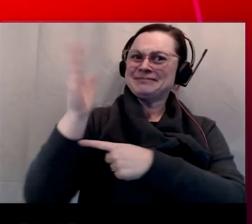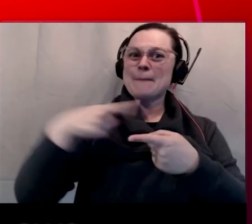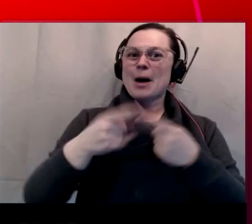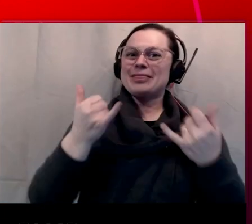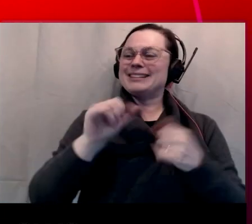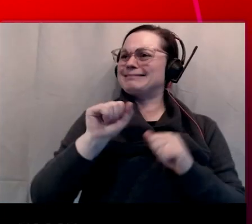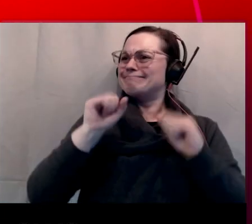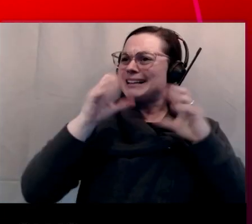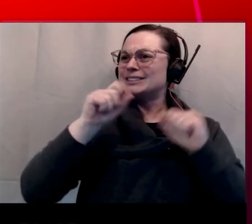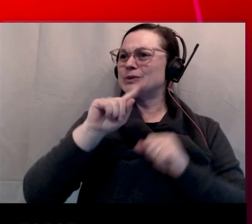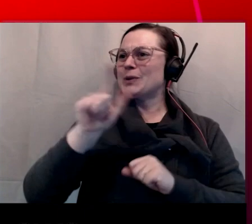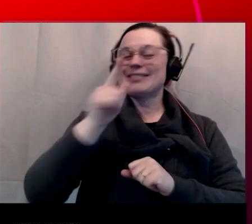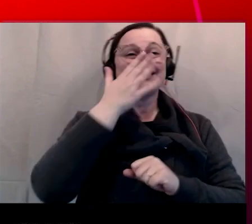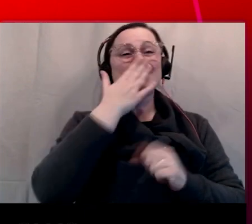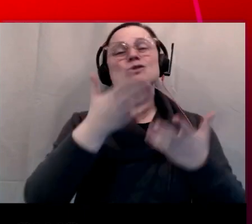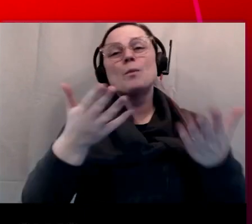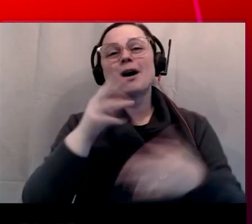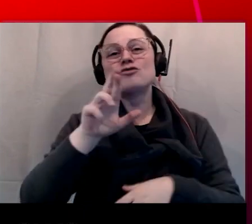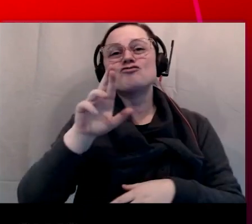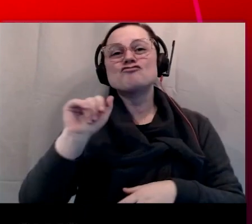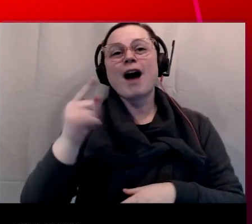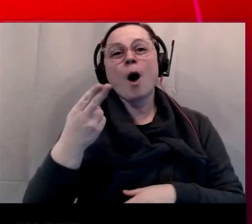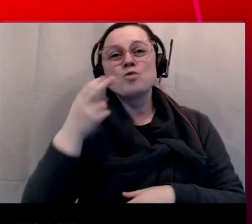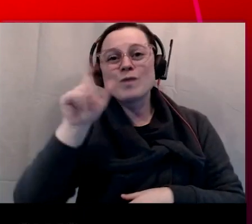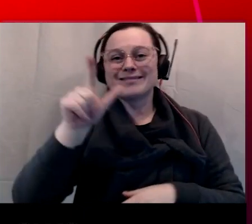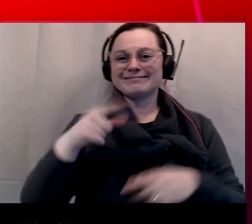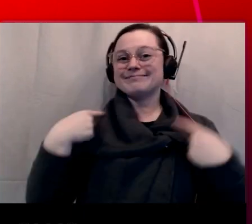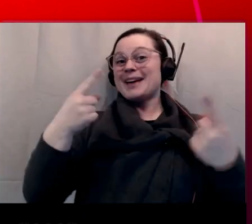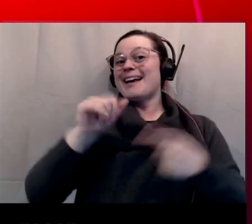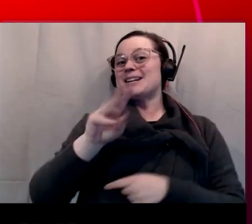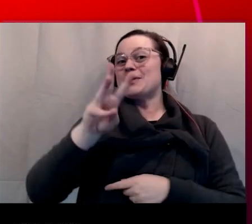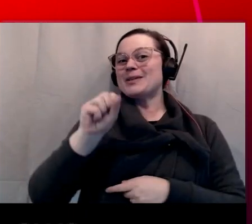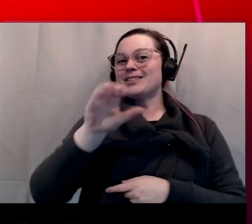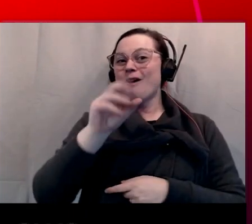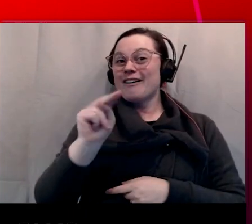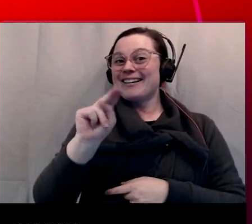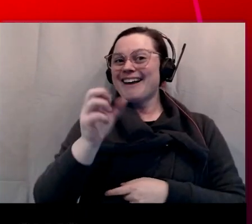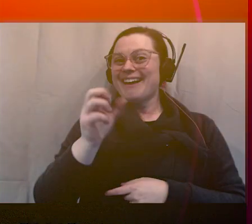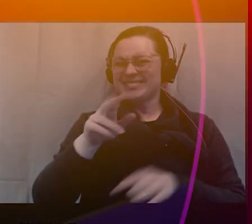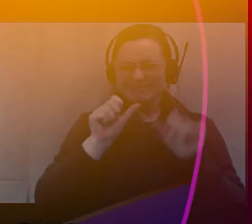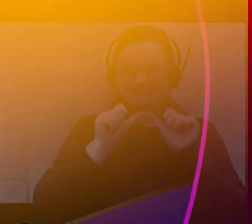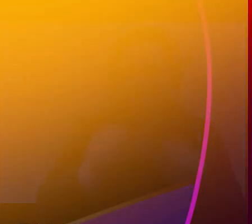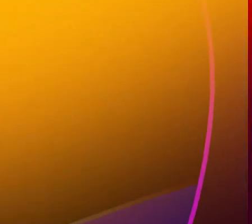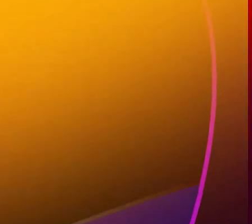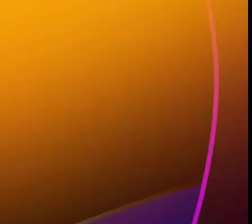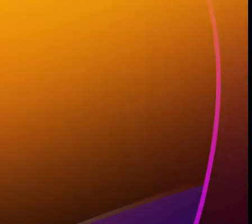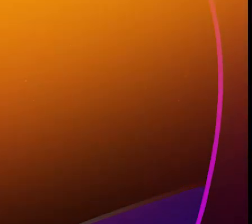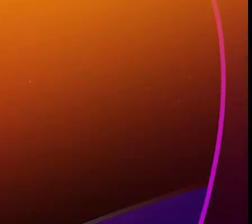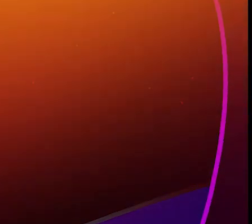Great. Thank you so much, Rahul. This has been AWS On Air. Stick around. We've got more coming up next.